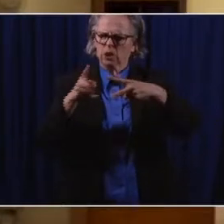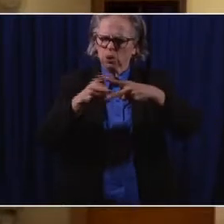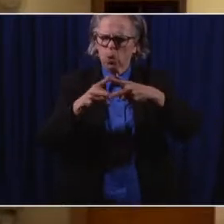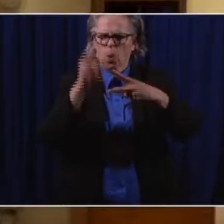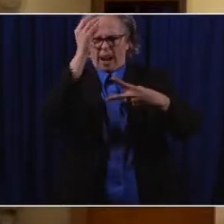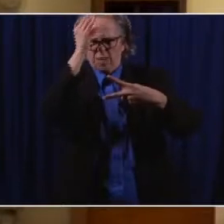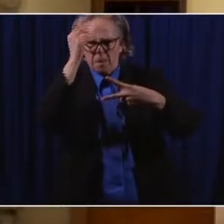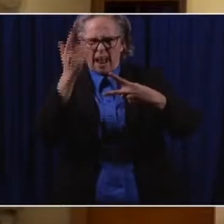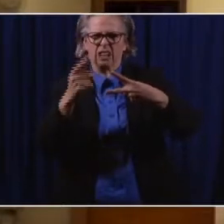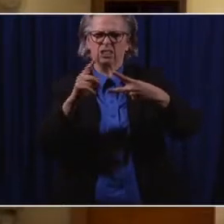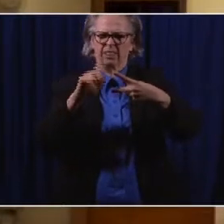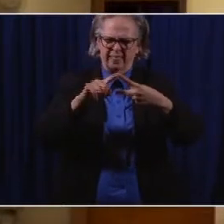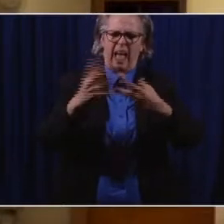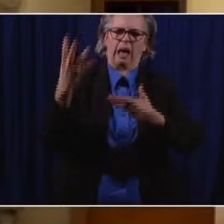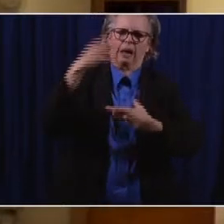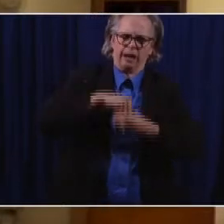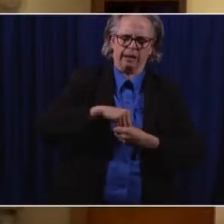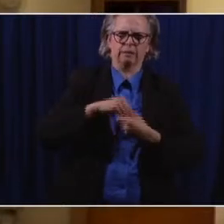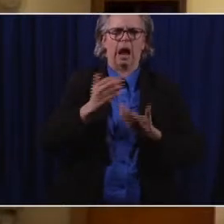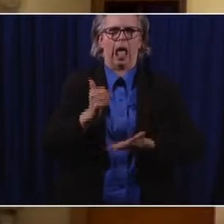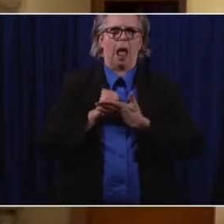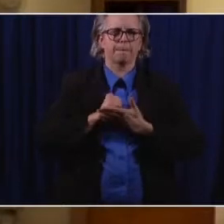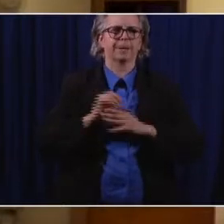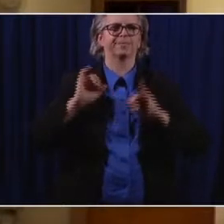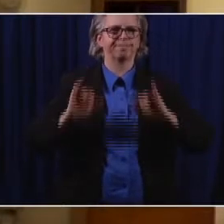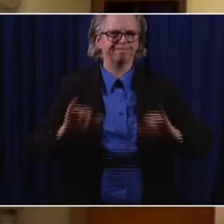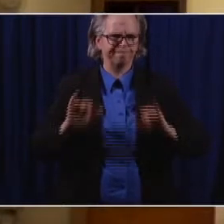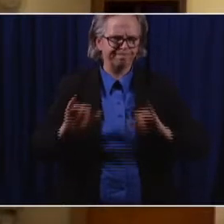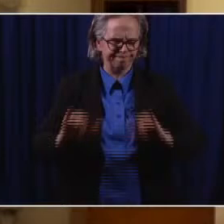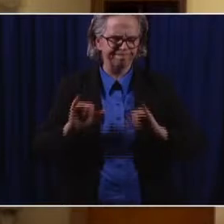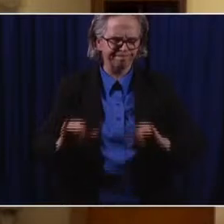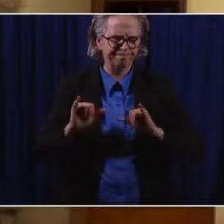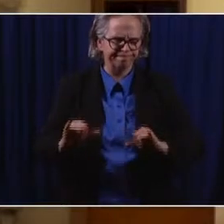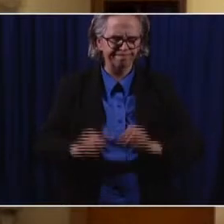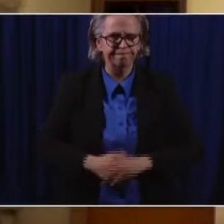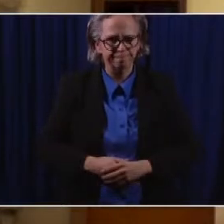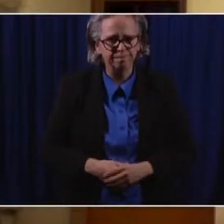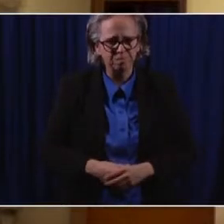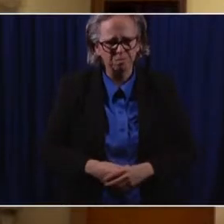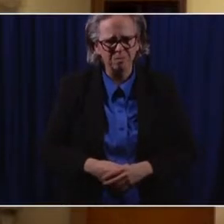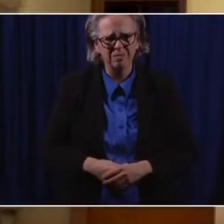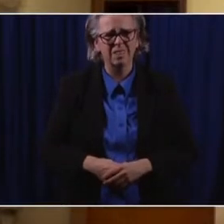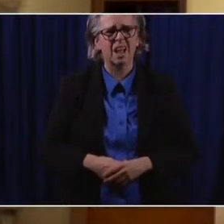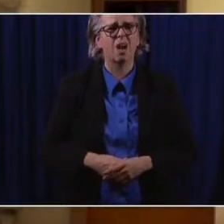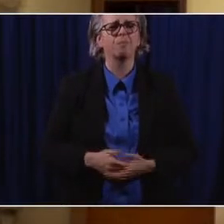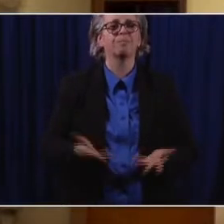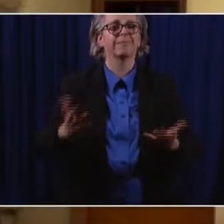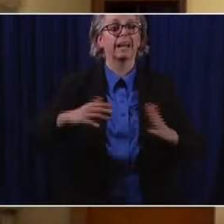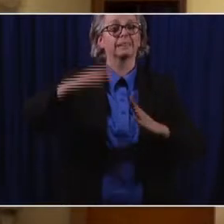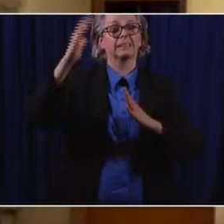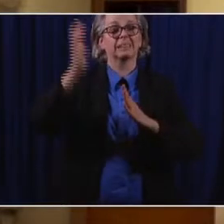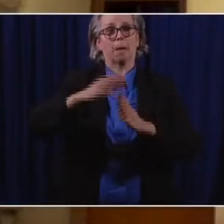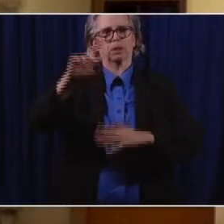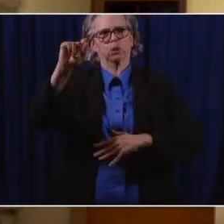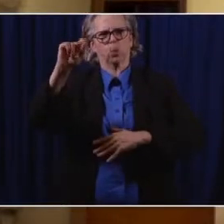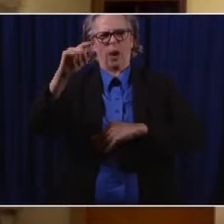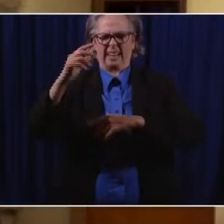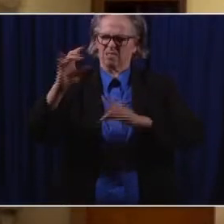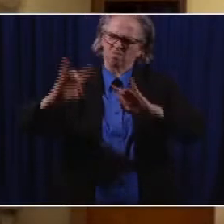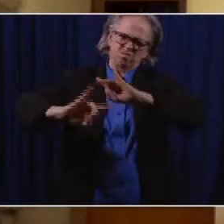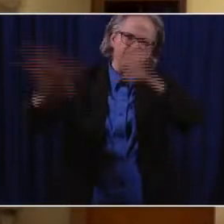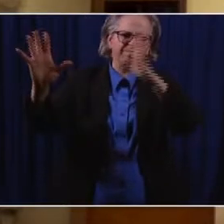kind of put them together in a different way to look at. Eric, let's go to our top 20 Ohio counties ranked by